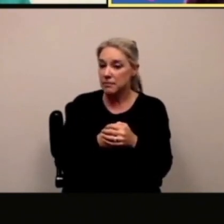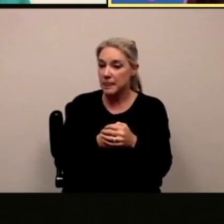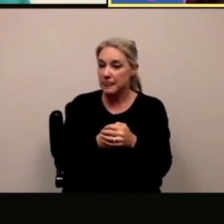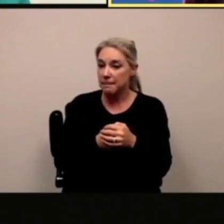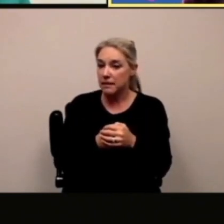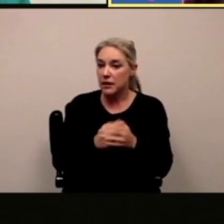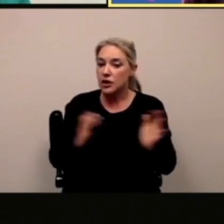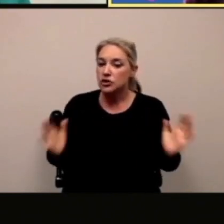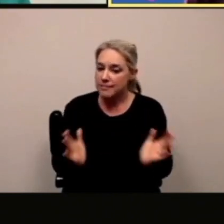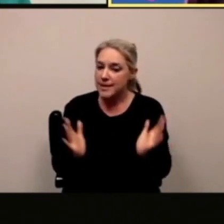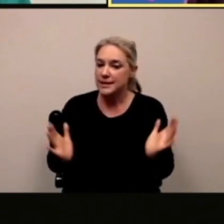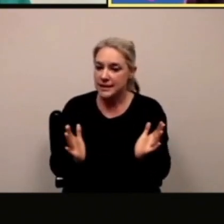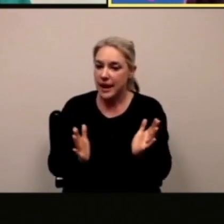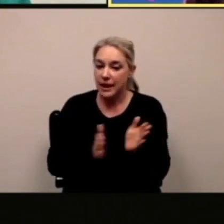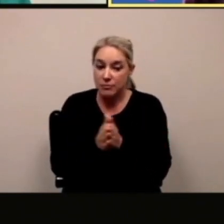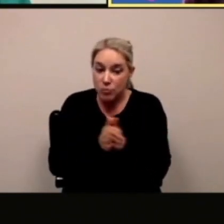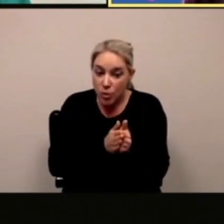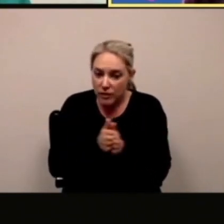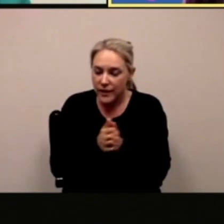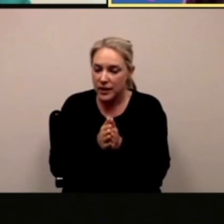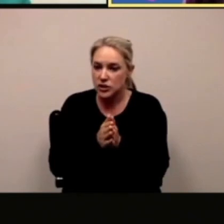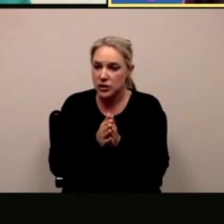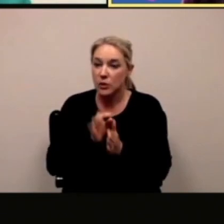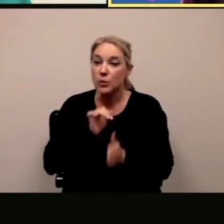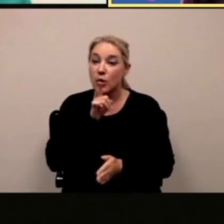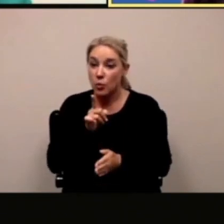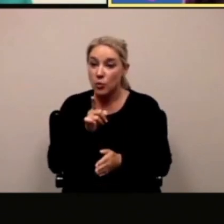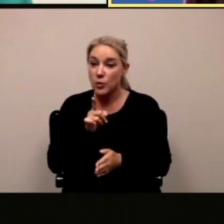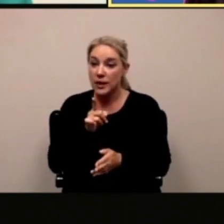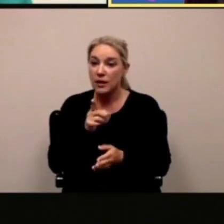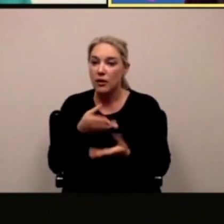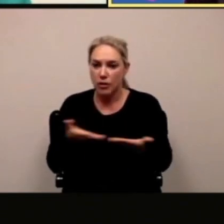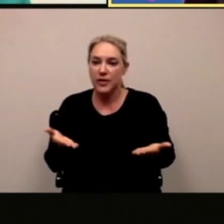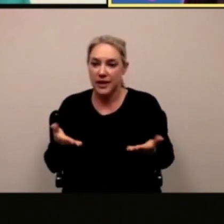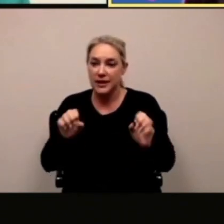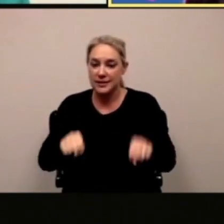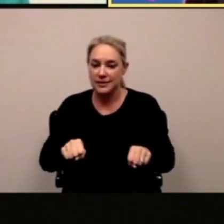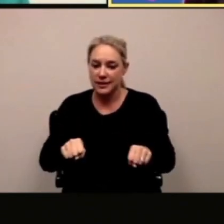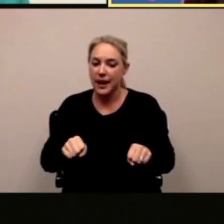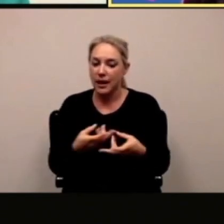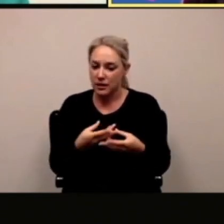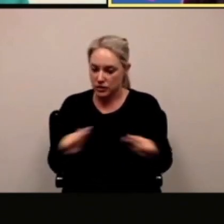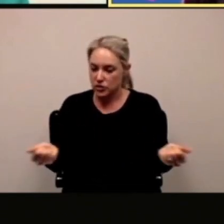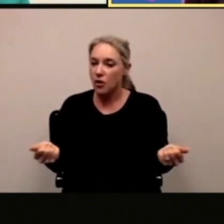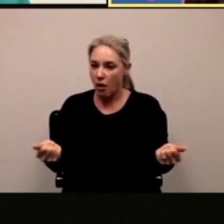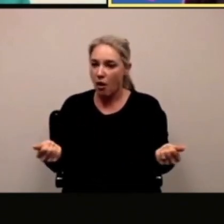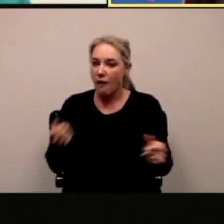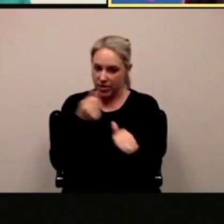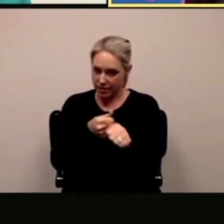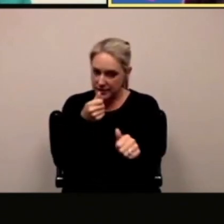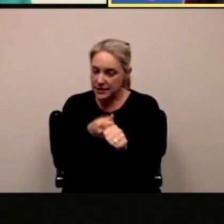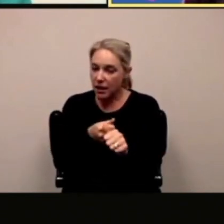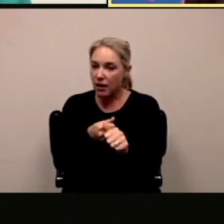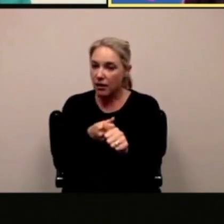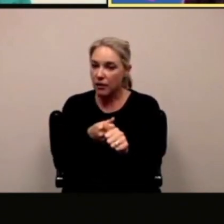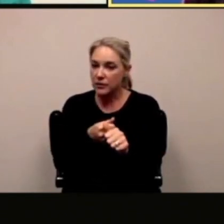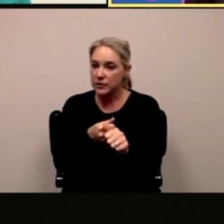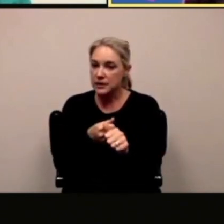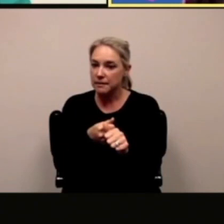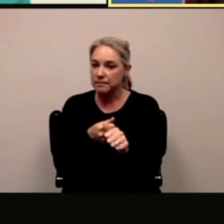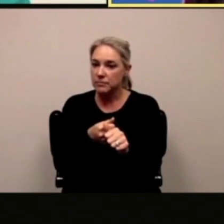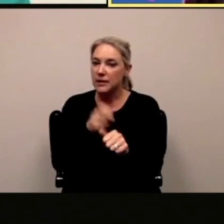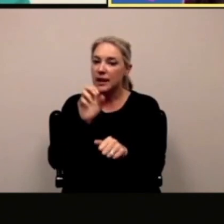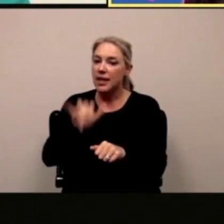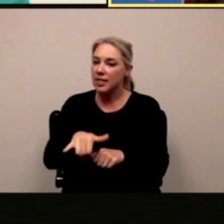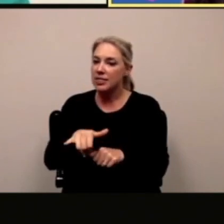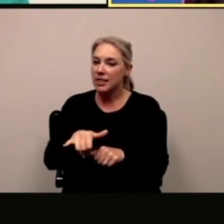motivated with real things that they can solve by themselves, and it will give them